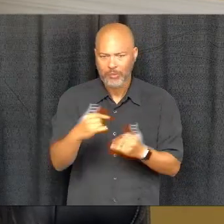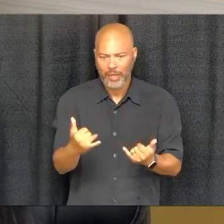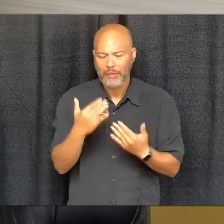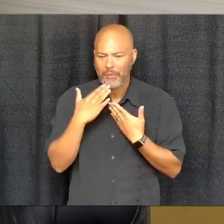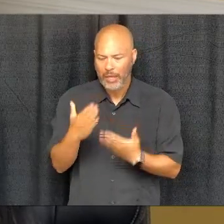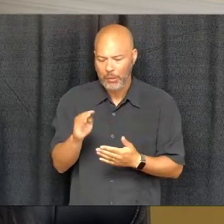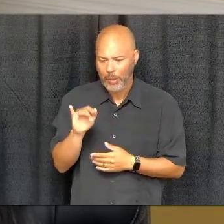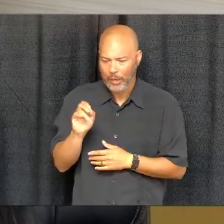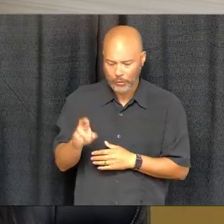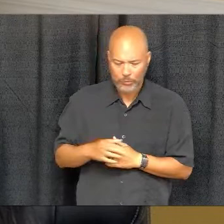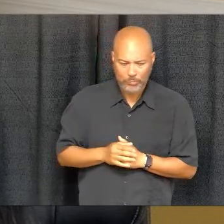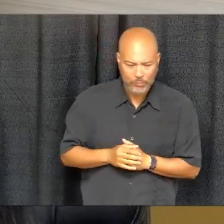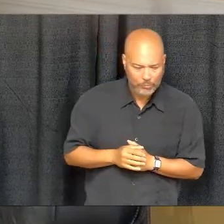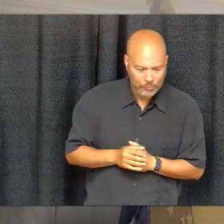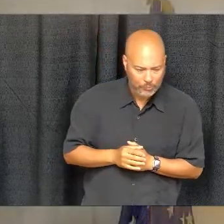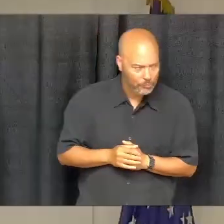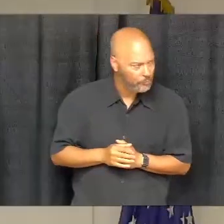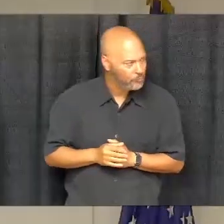you, Mayor.